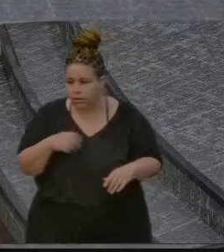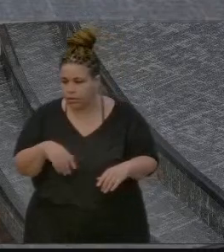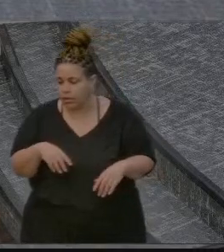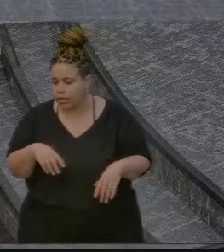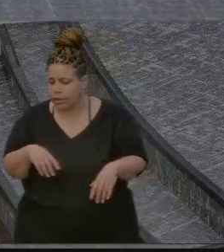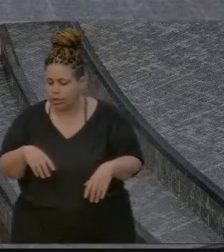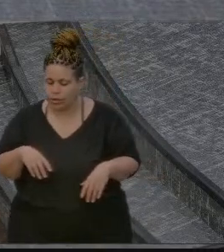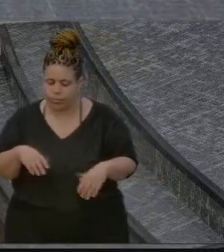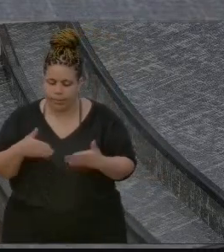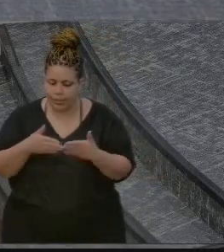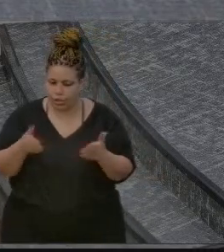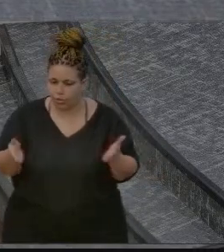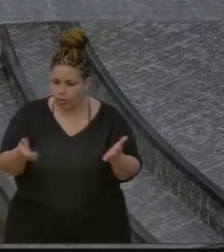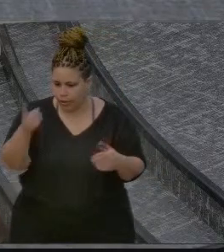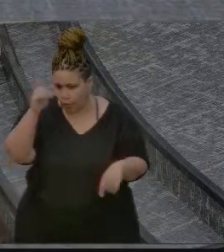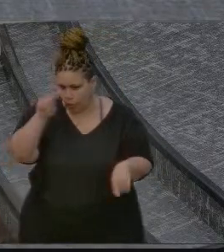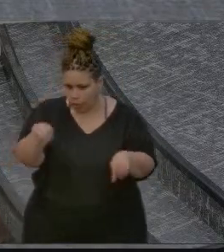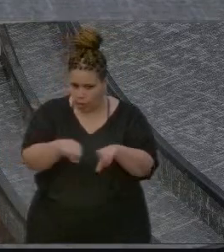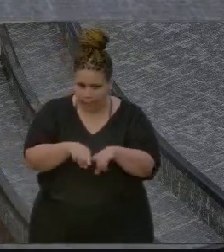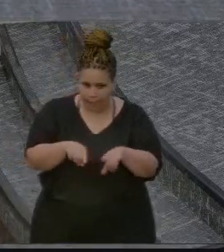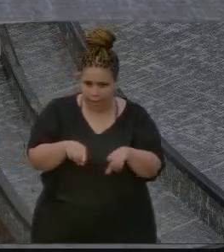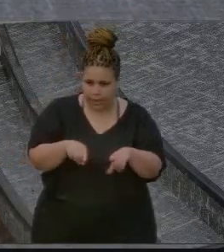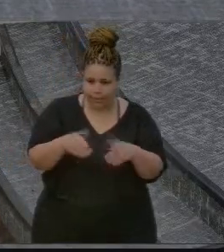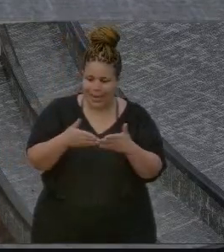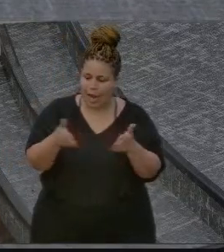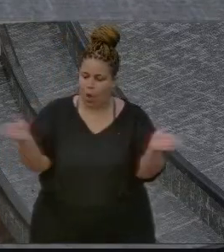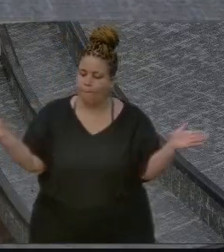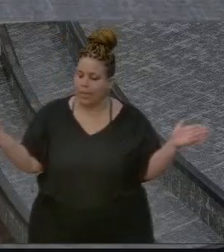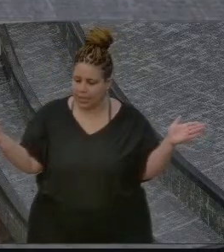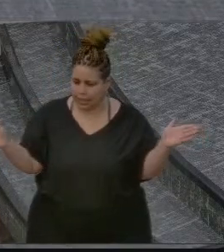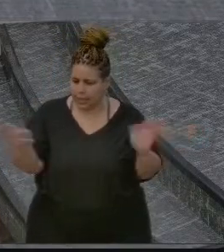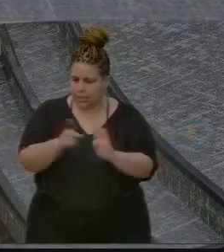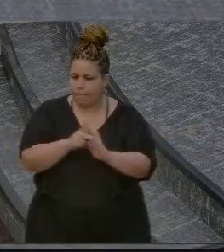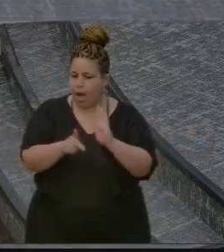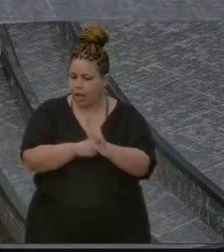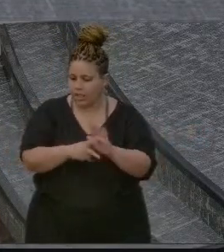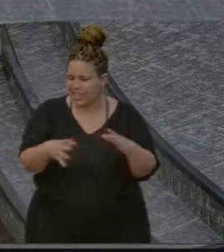to exploring like policy options for leave.